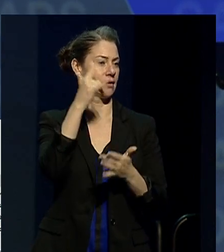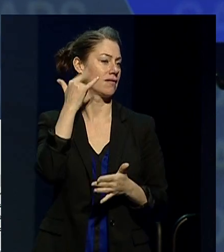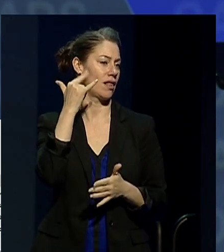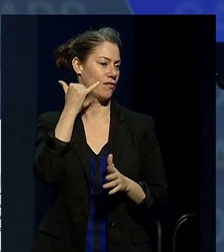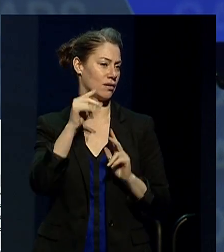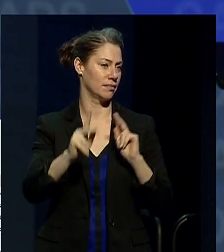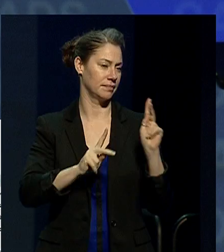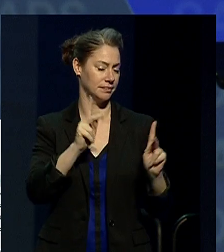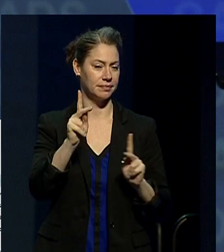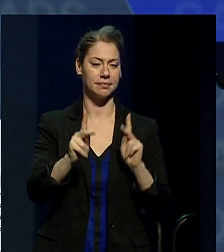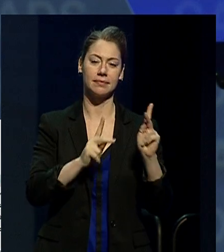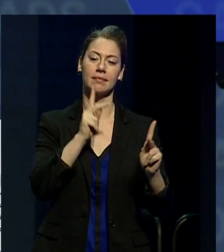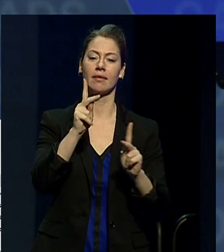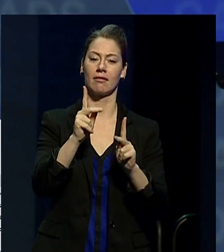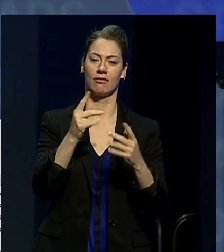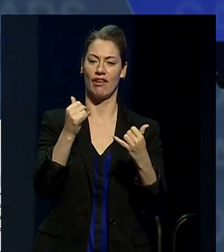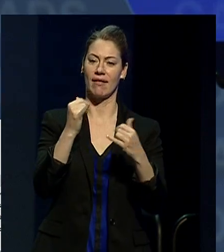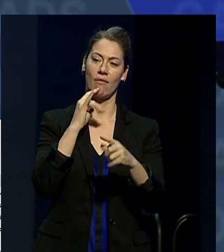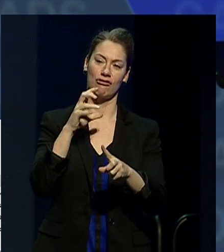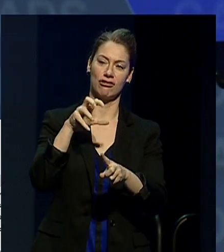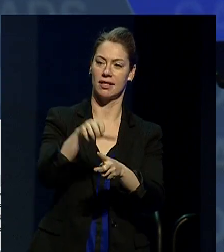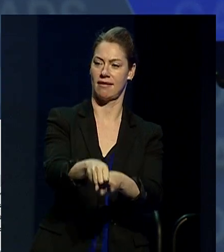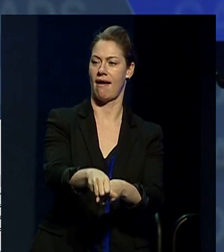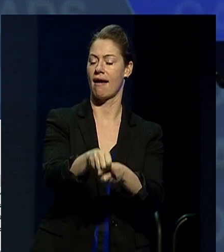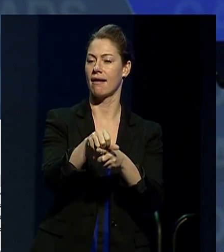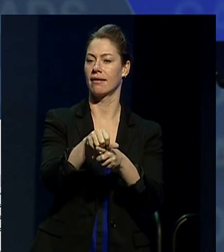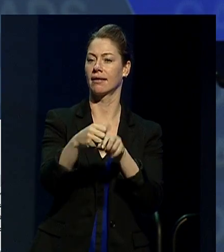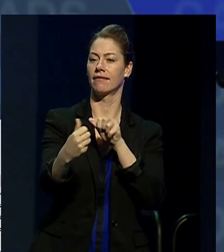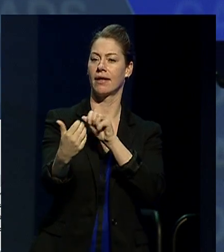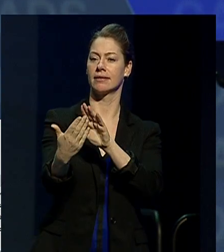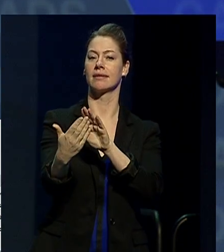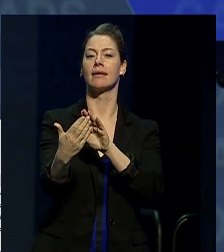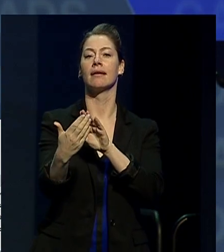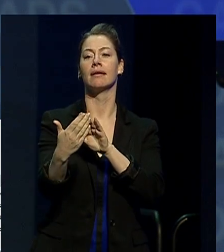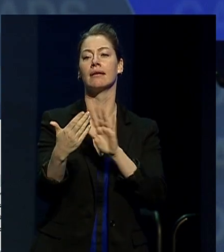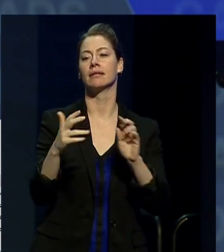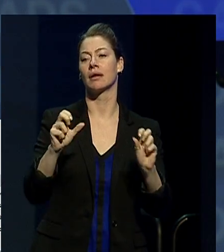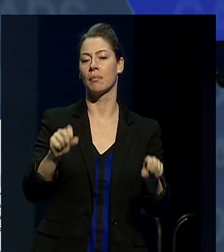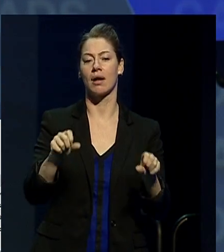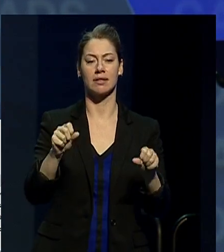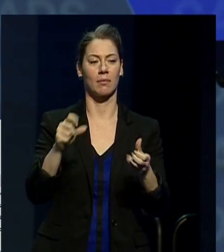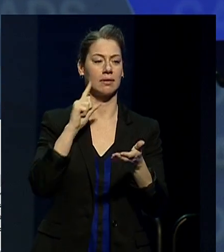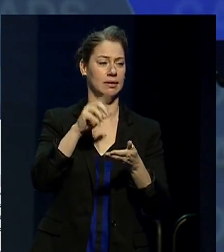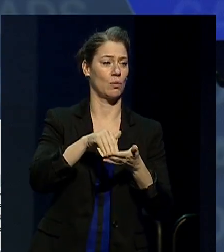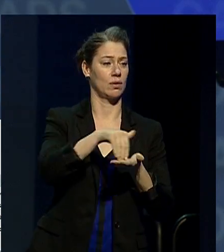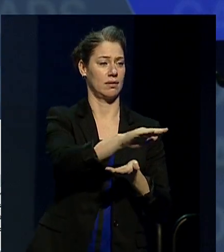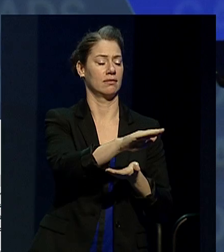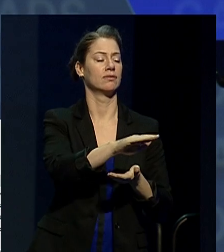Californians under attack, facing possible deportation,